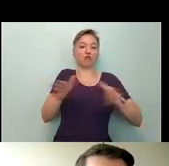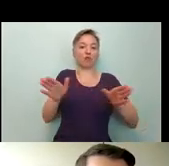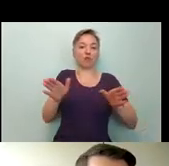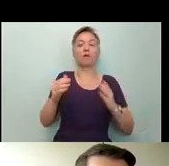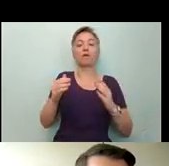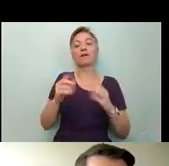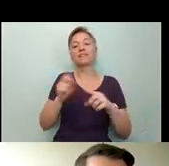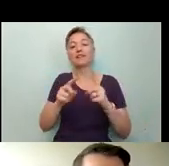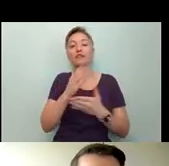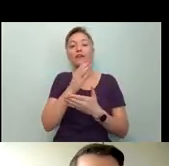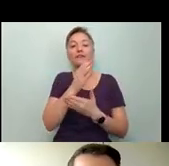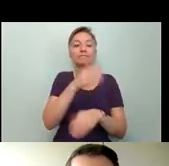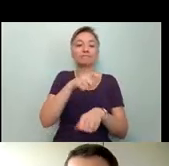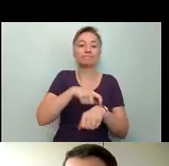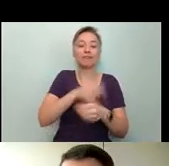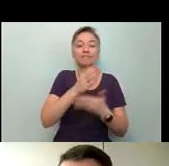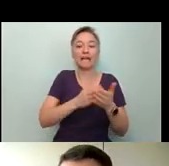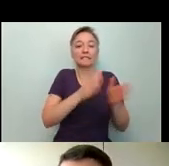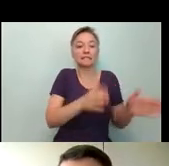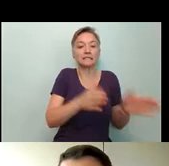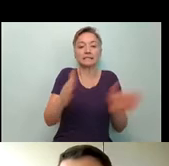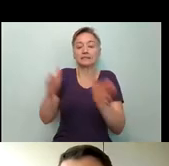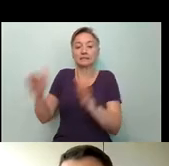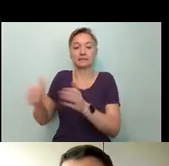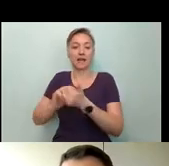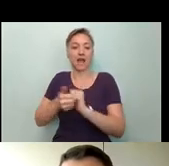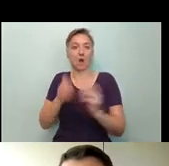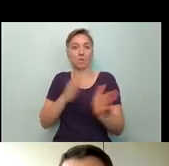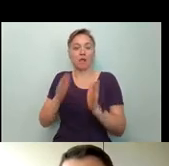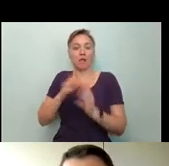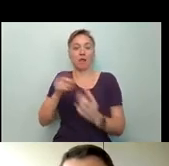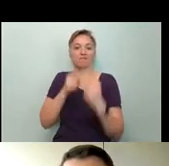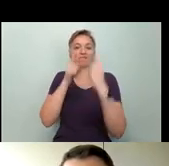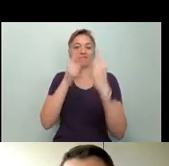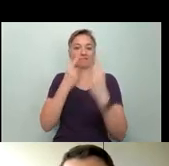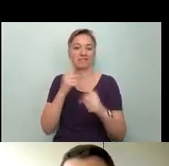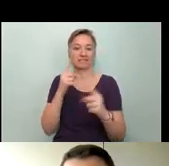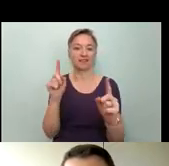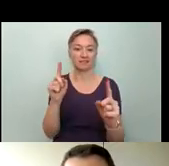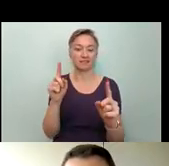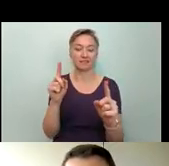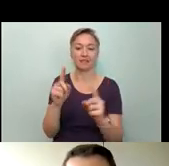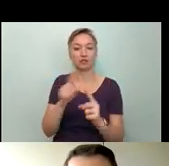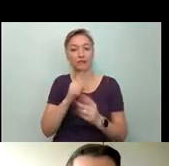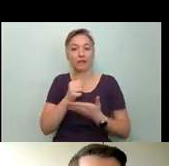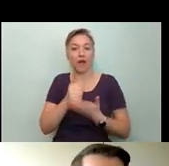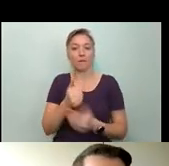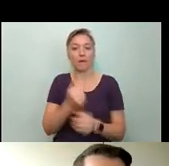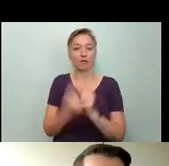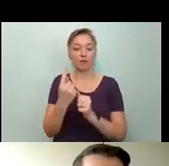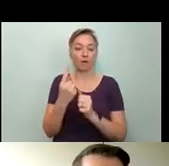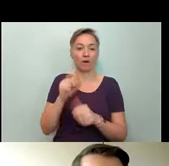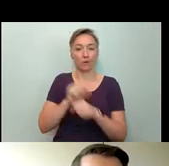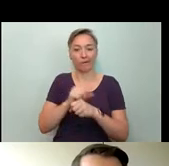are associated with making this project a success and helping everyone to work through what will